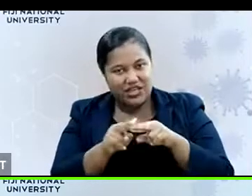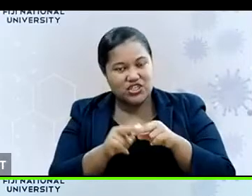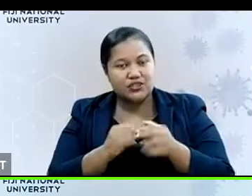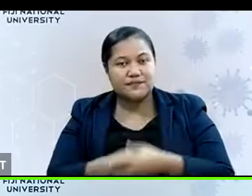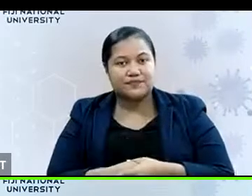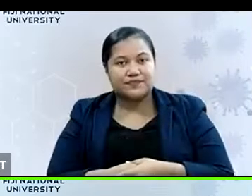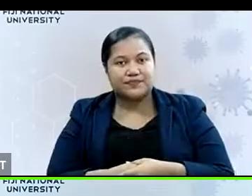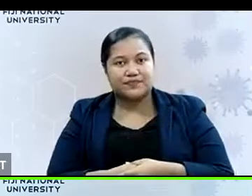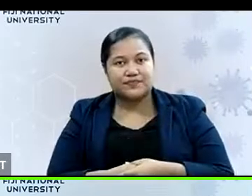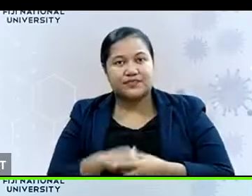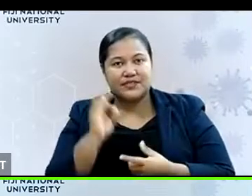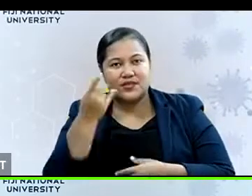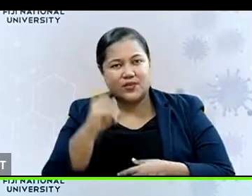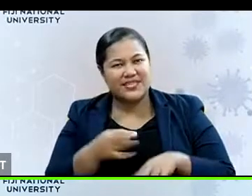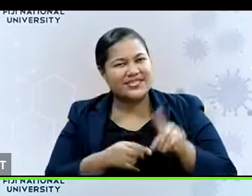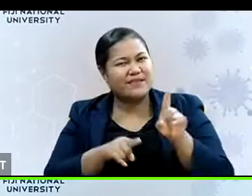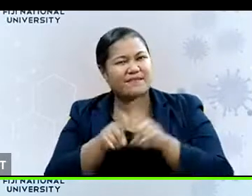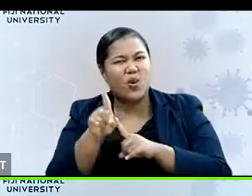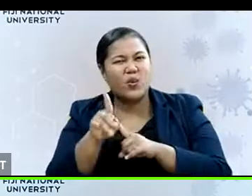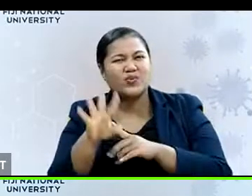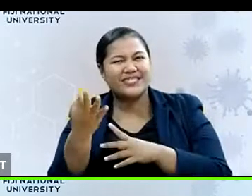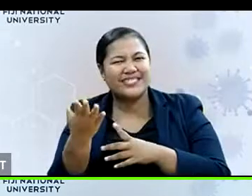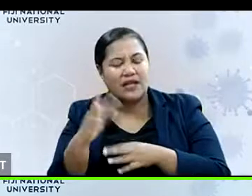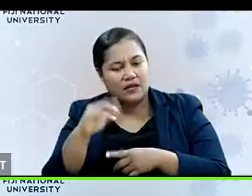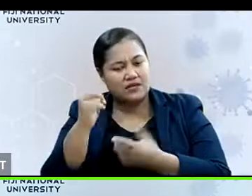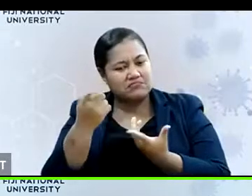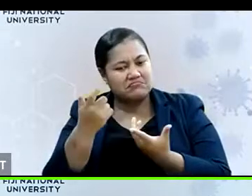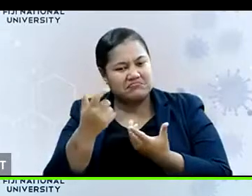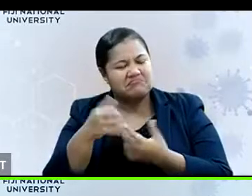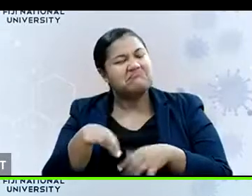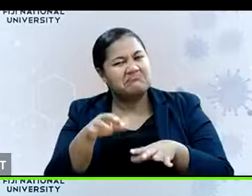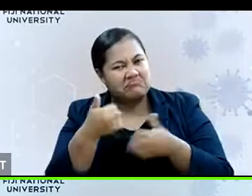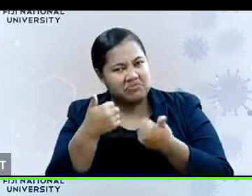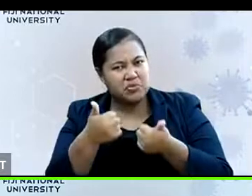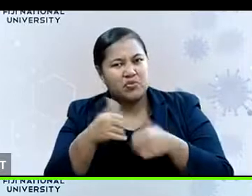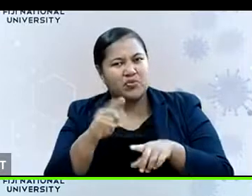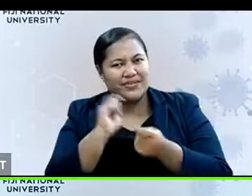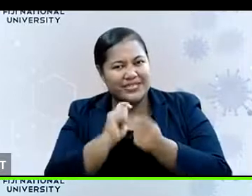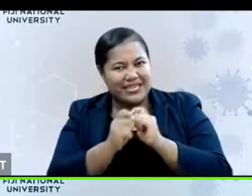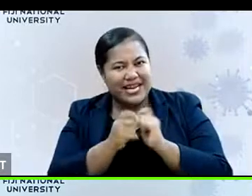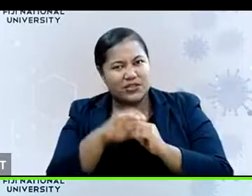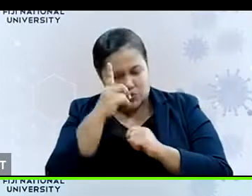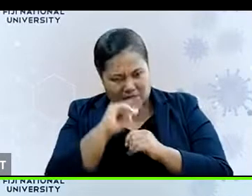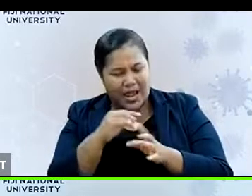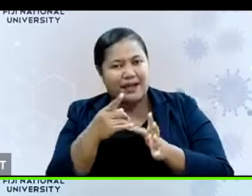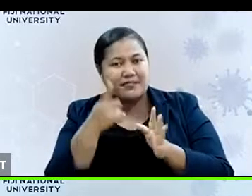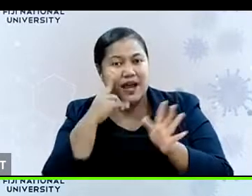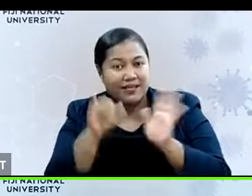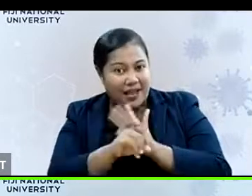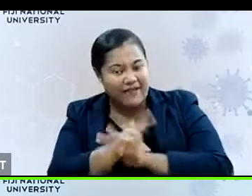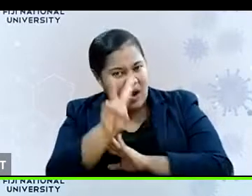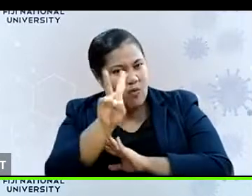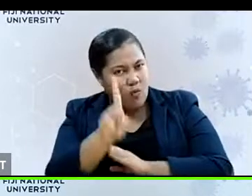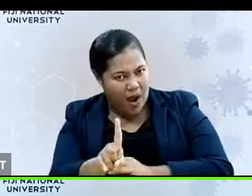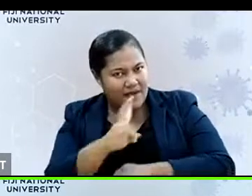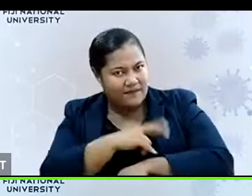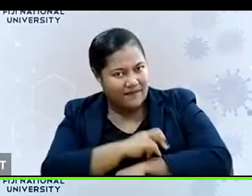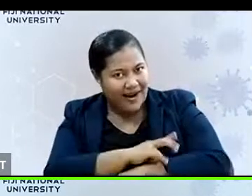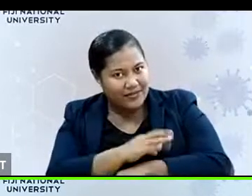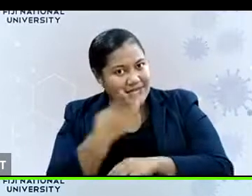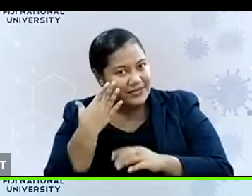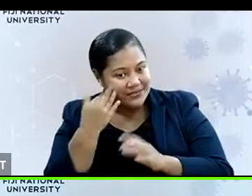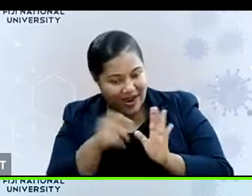are the most sensitive tests. They can, as I say, they can detect as little as one virus in a sample.